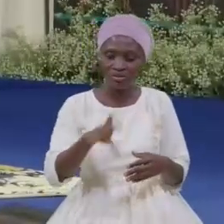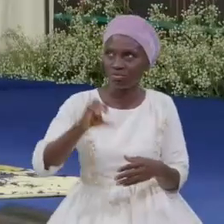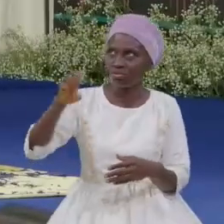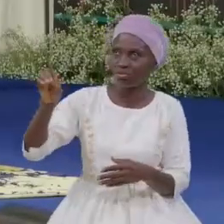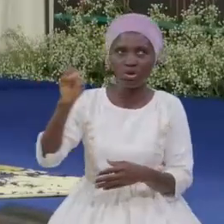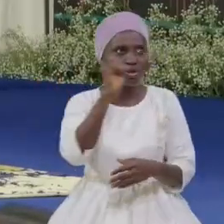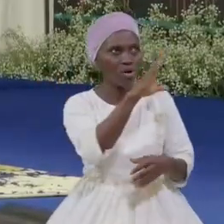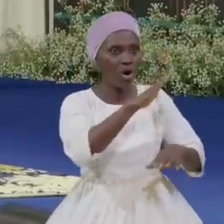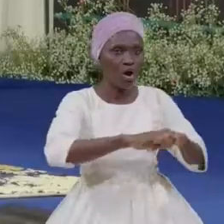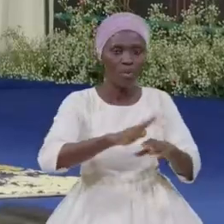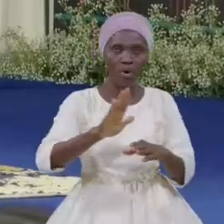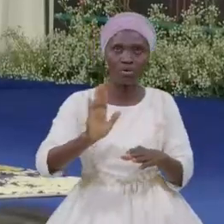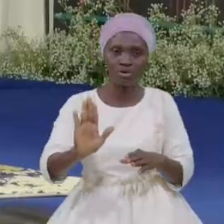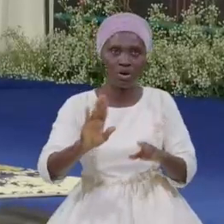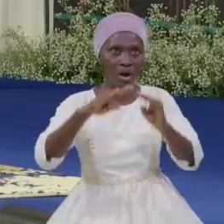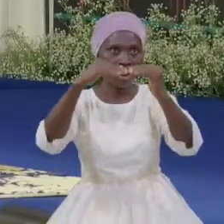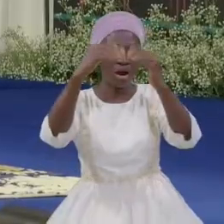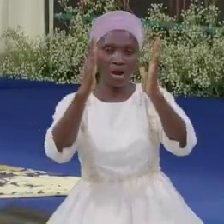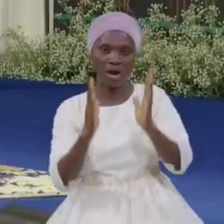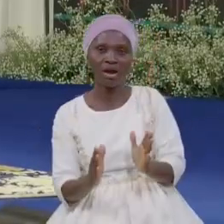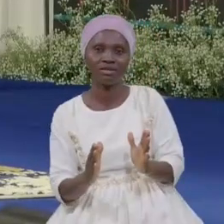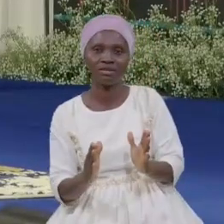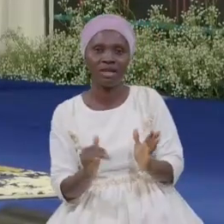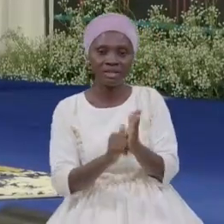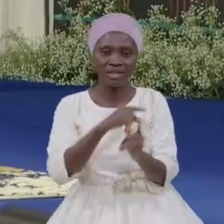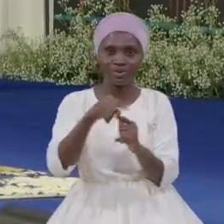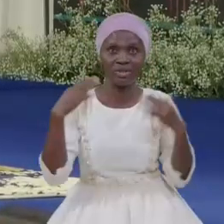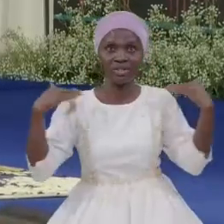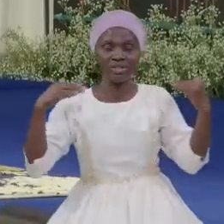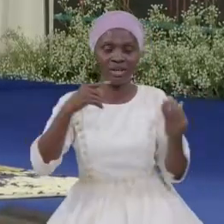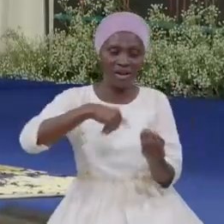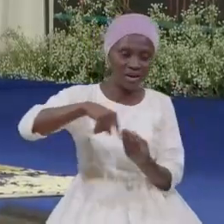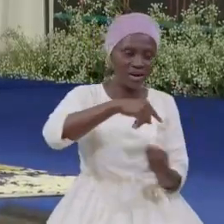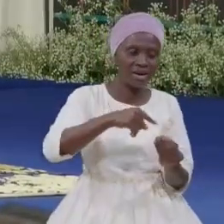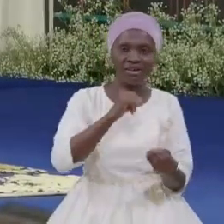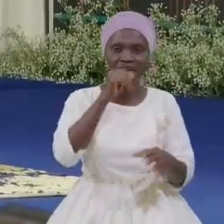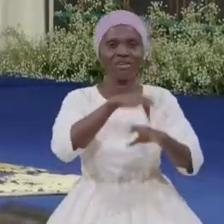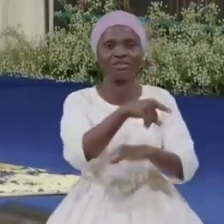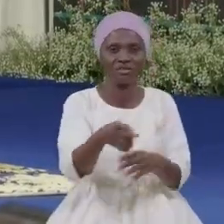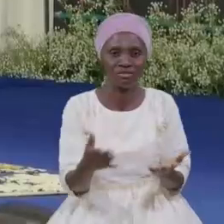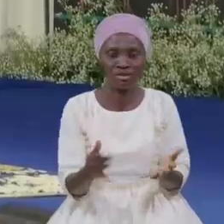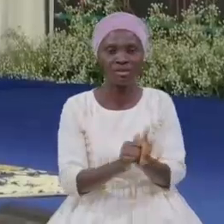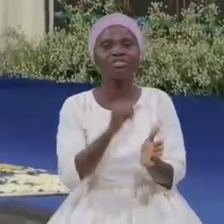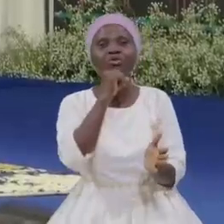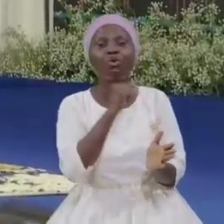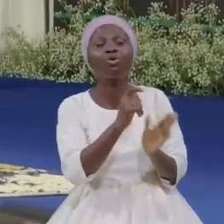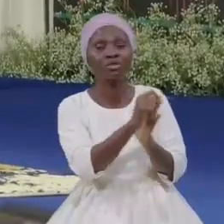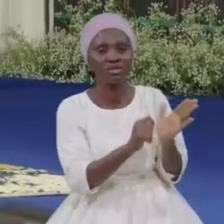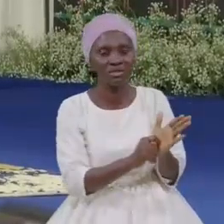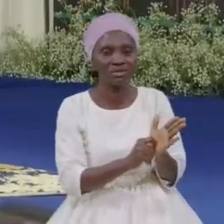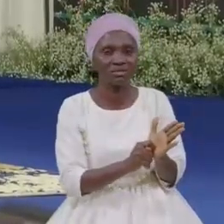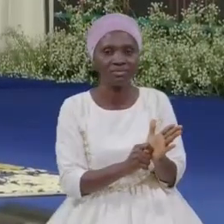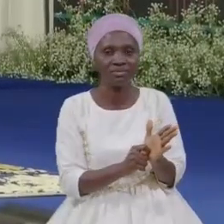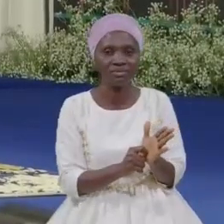death will pass, he will not touch you. Old Testament. That's how they had their own salvation before Christ came.